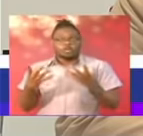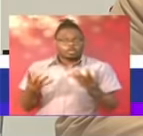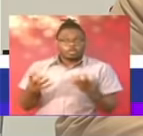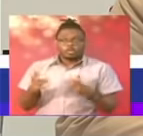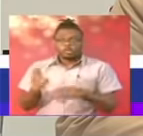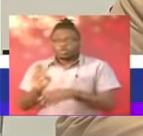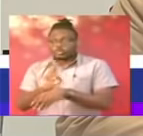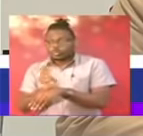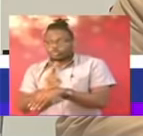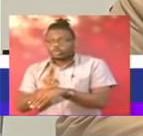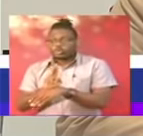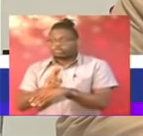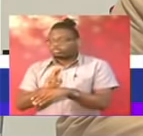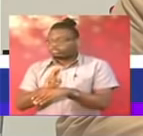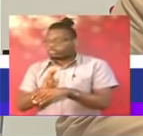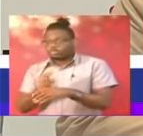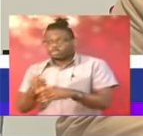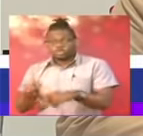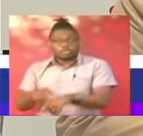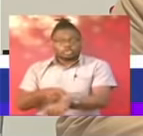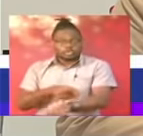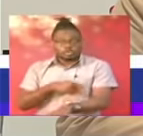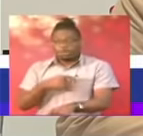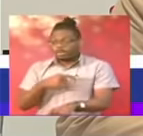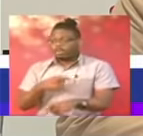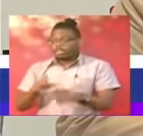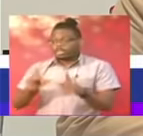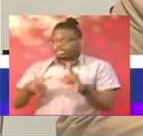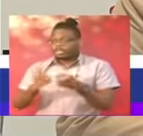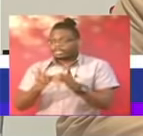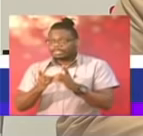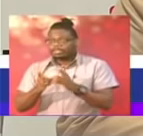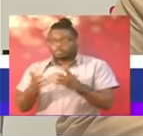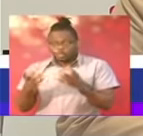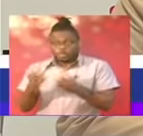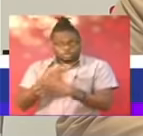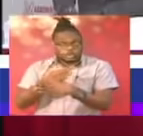expiration date and utilized in as short a time frame as possible.